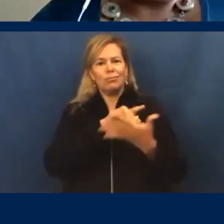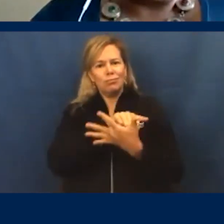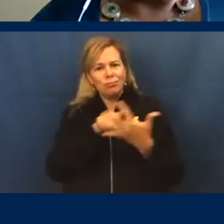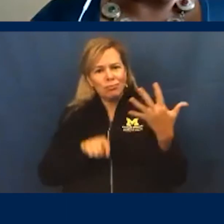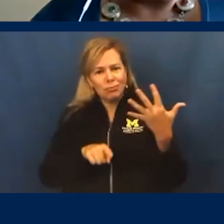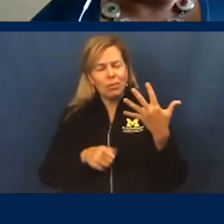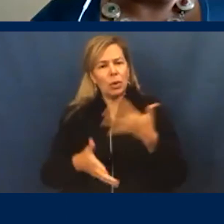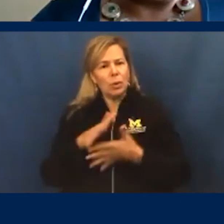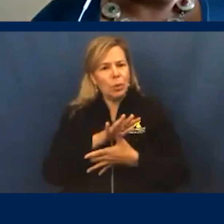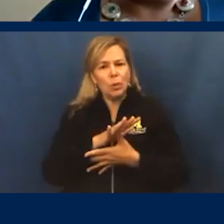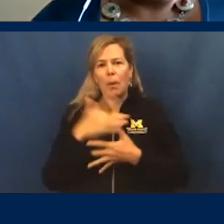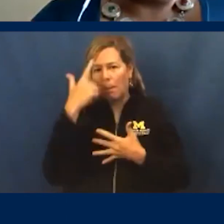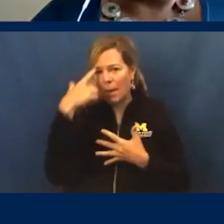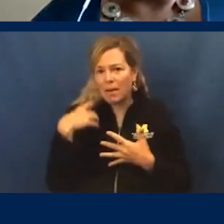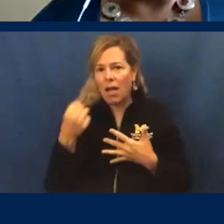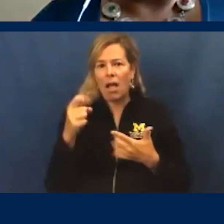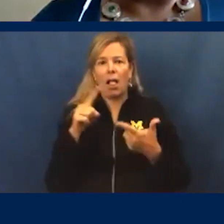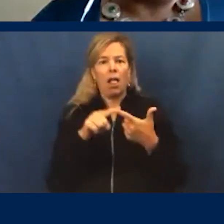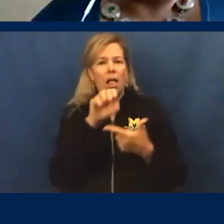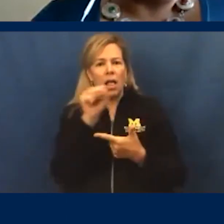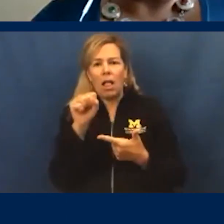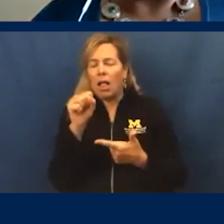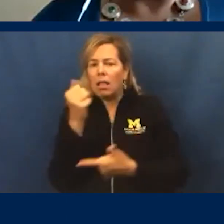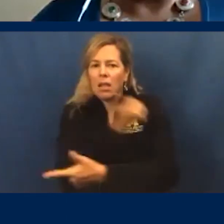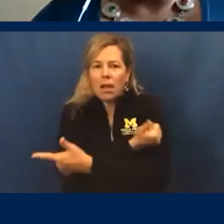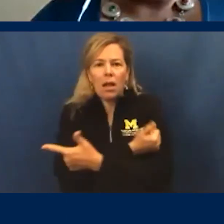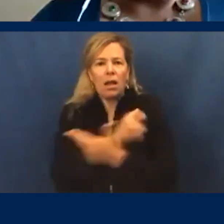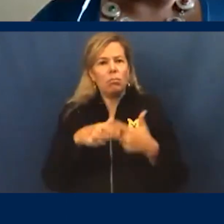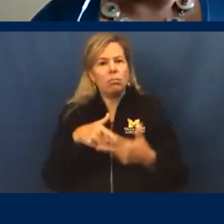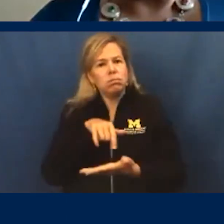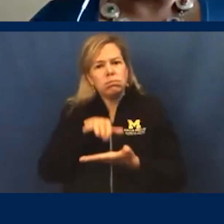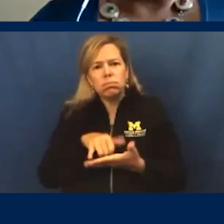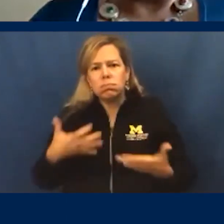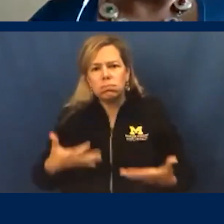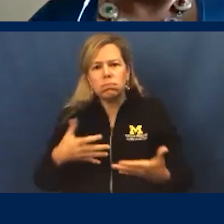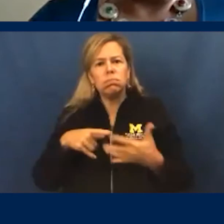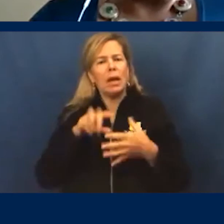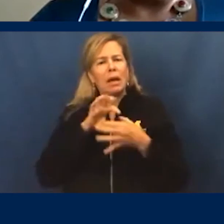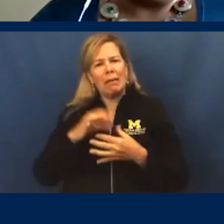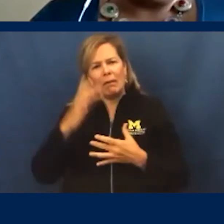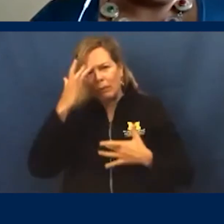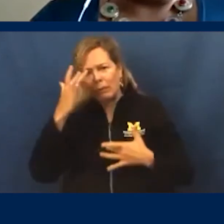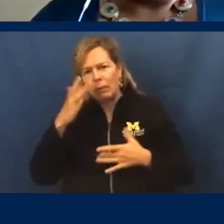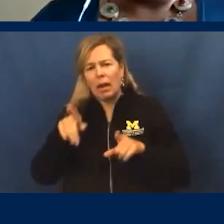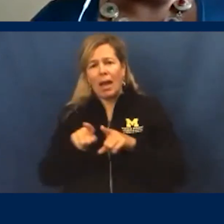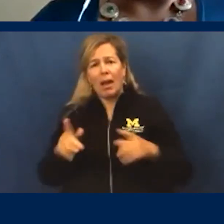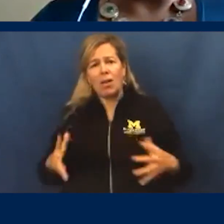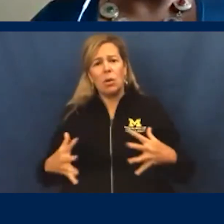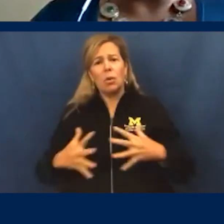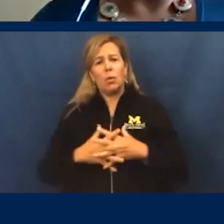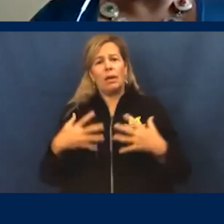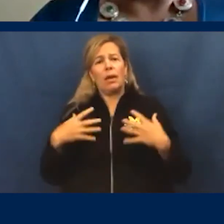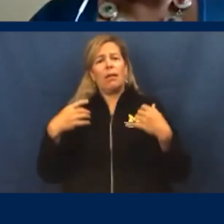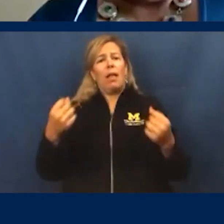mental health, substance use disorder, obesity and related illnesses, and preconceptual and perinatal health. And we have seen